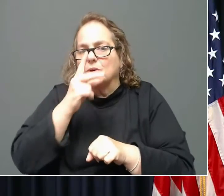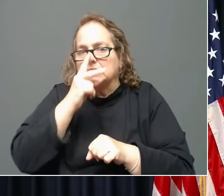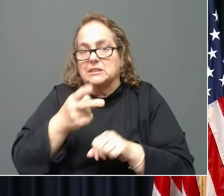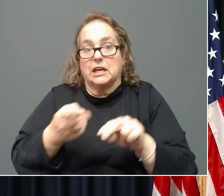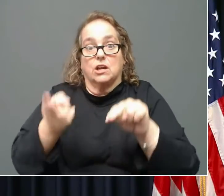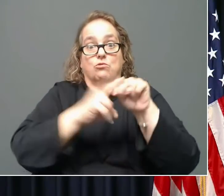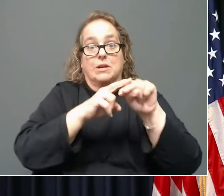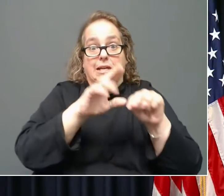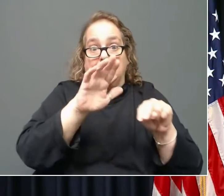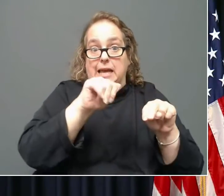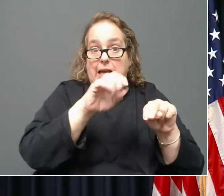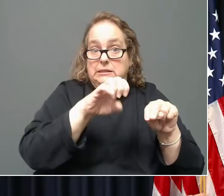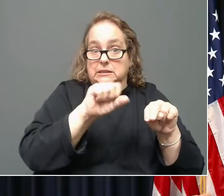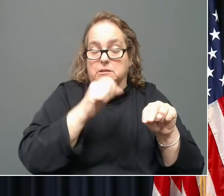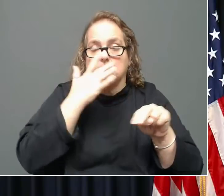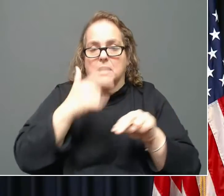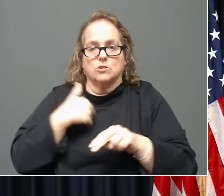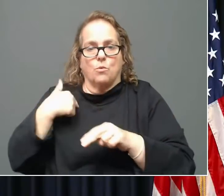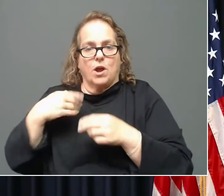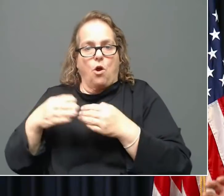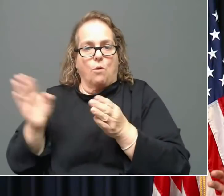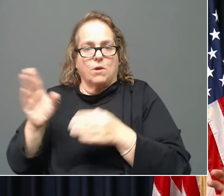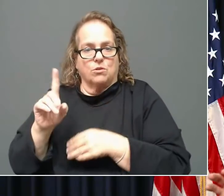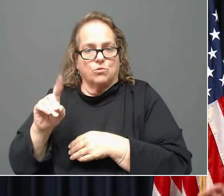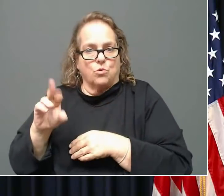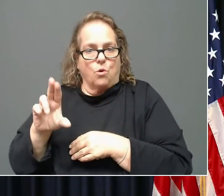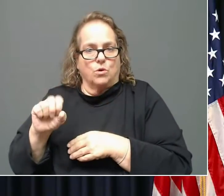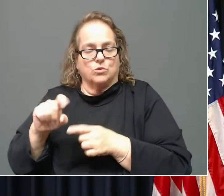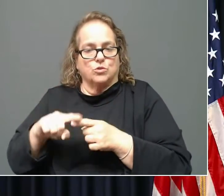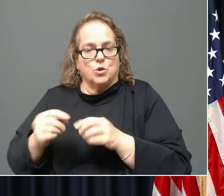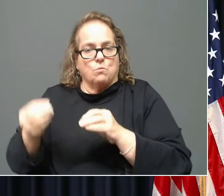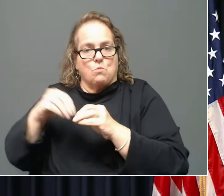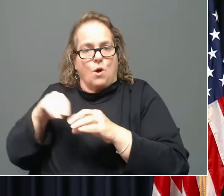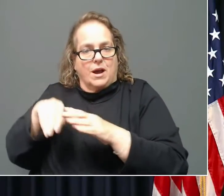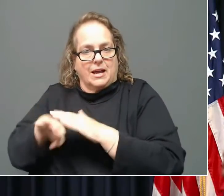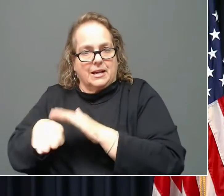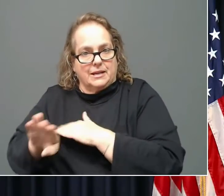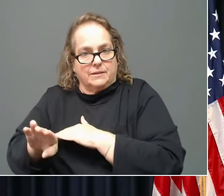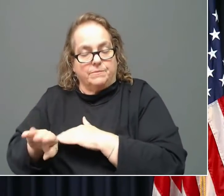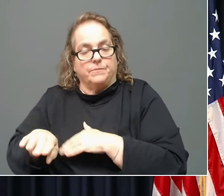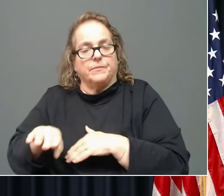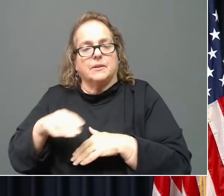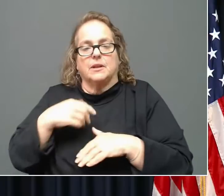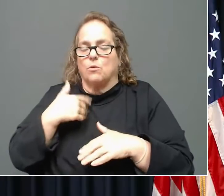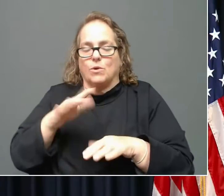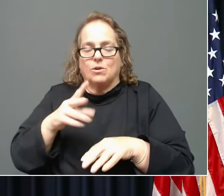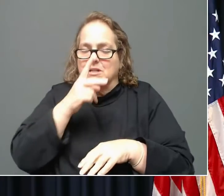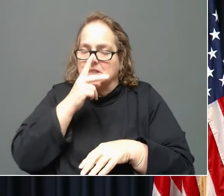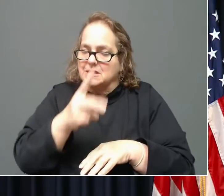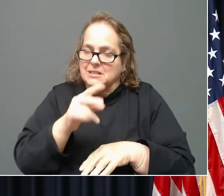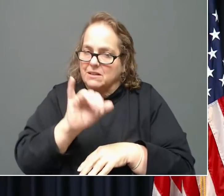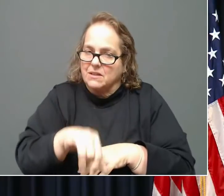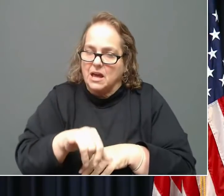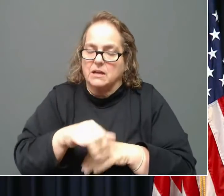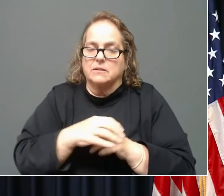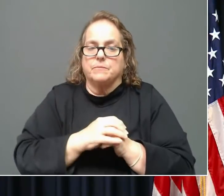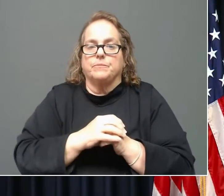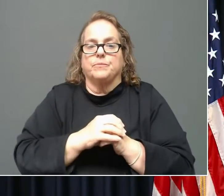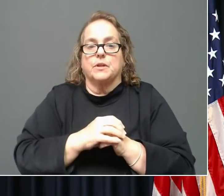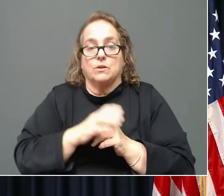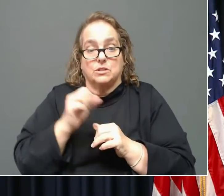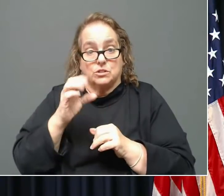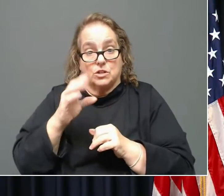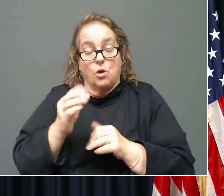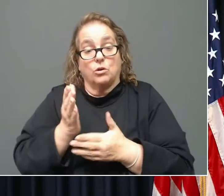cases or these dangerous variants changing what we've been seeing in our trends. The sectors that'll